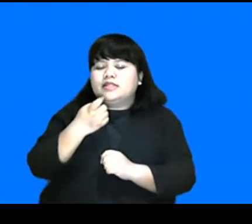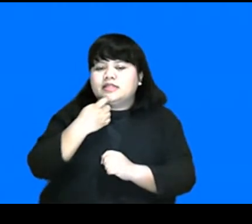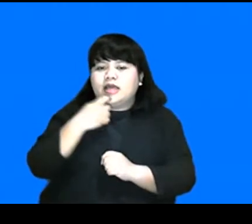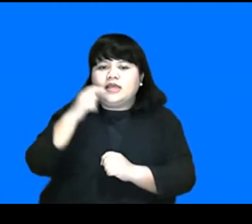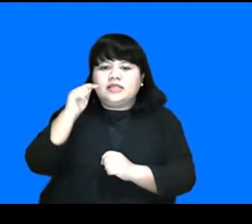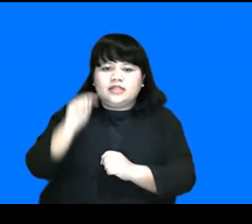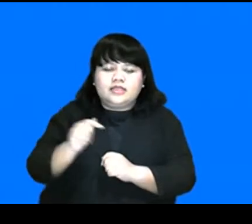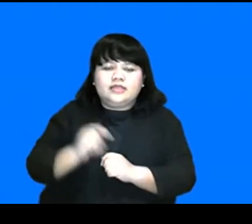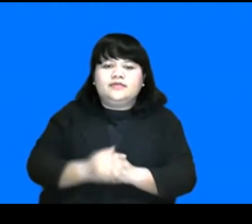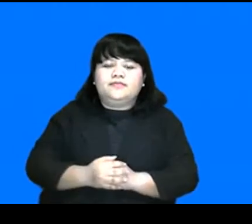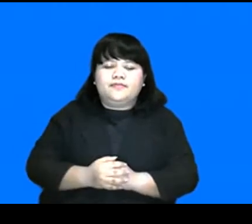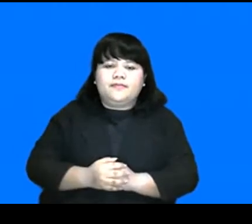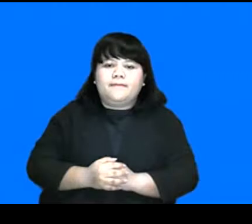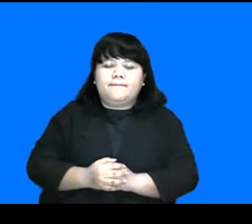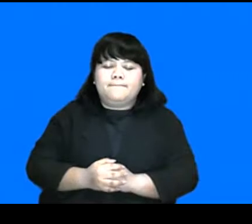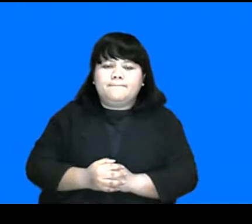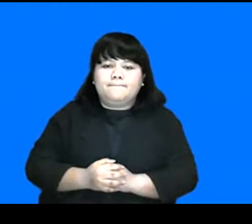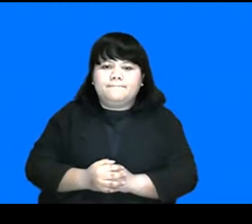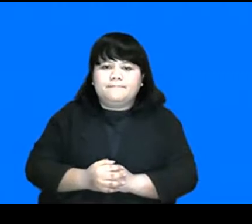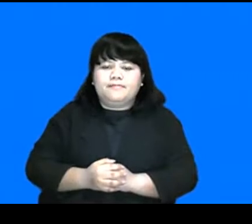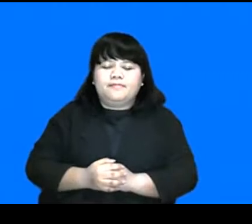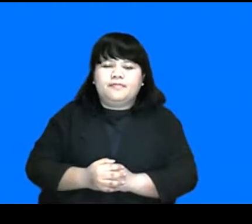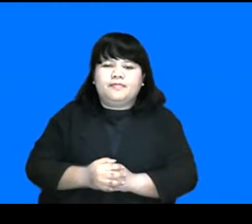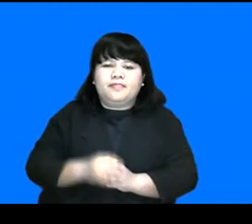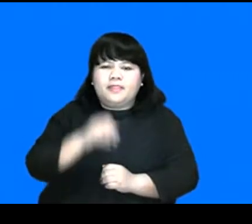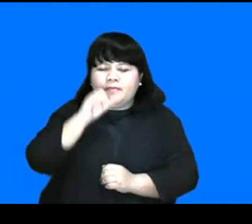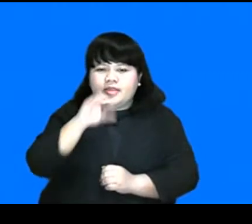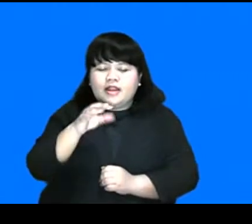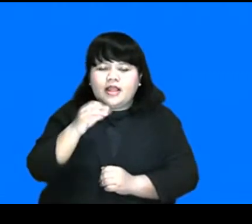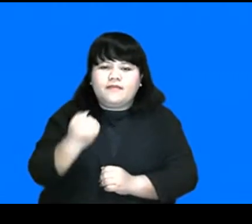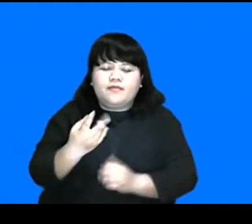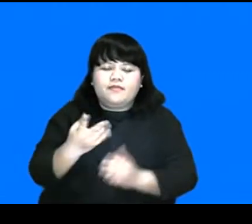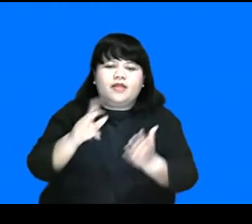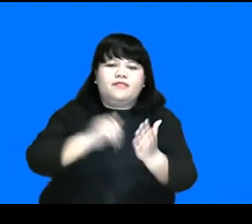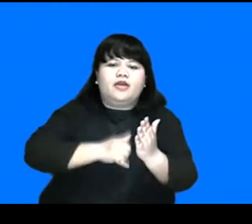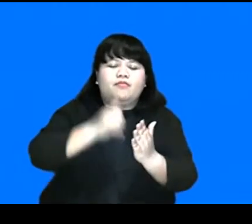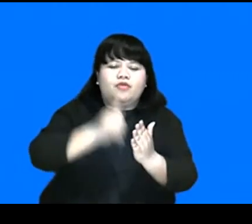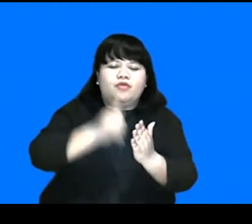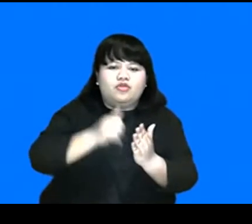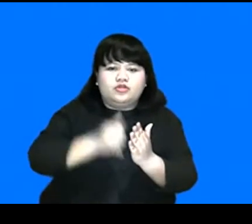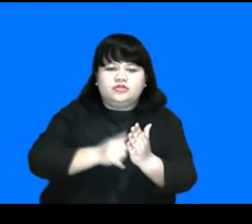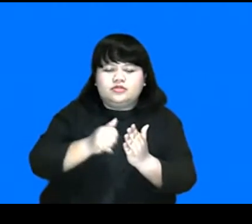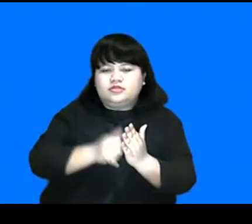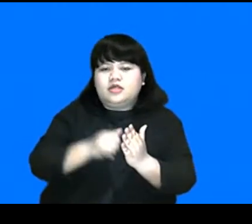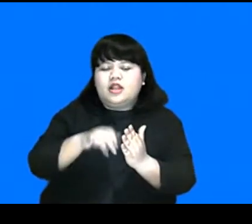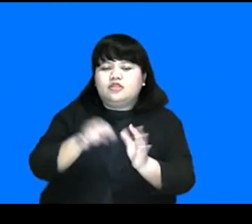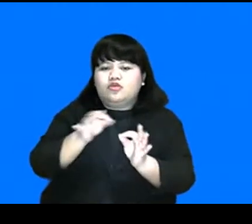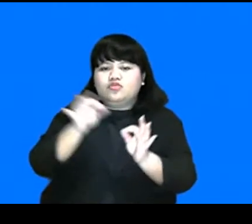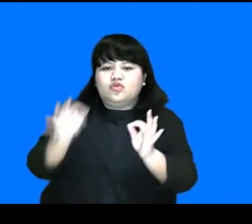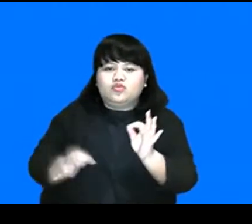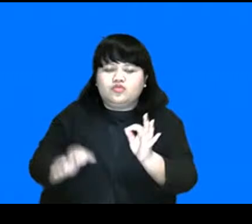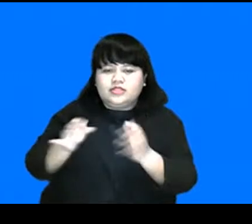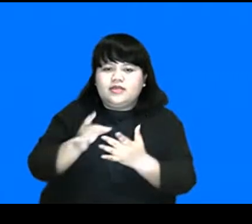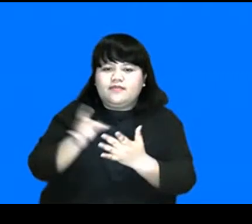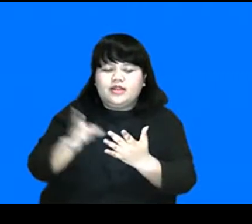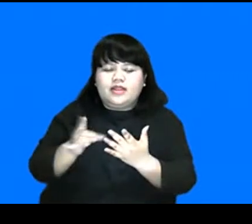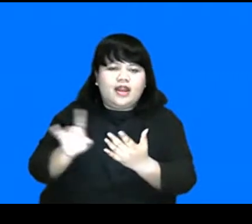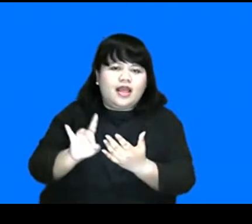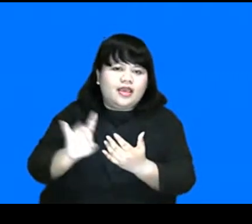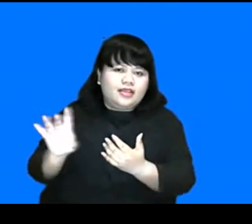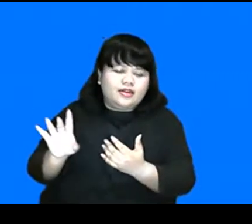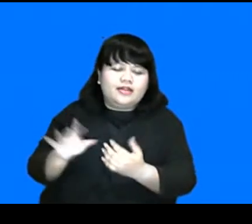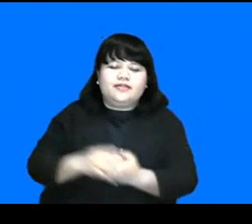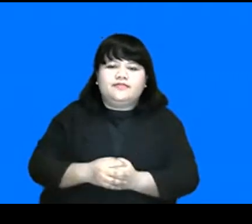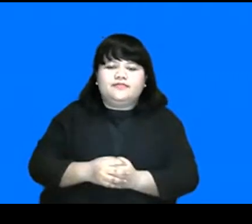couple of proposals for alternative sources of revenue, but not certainly that wealth tax.